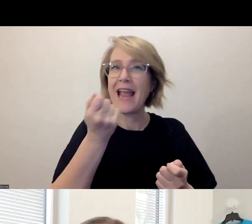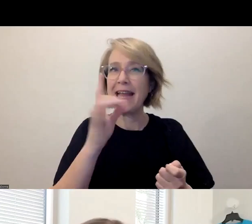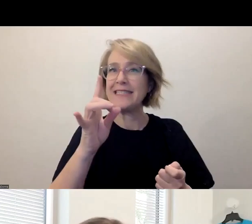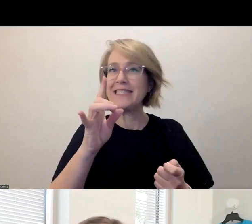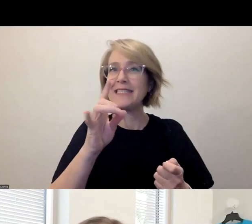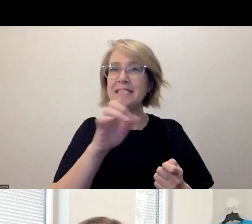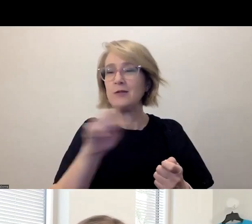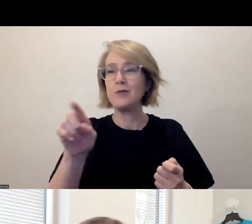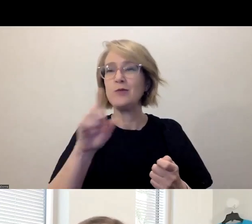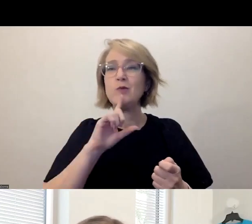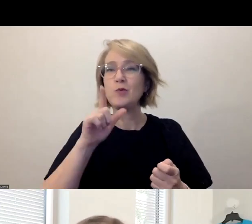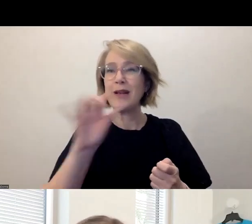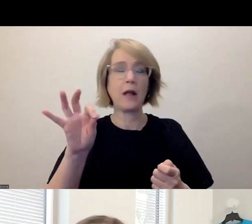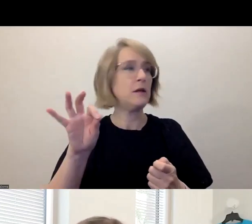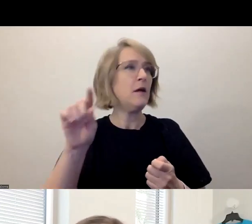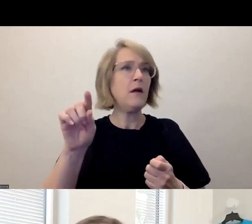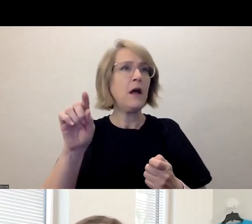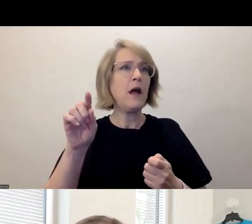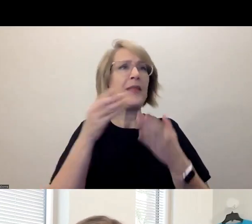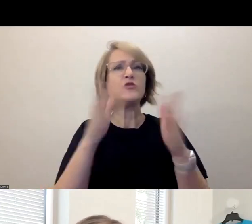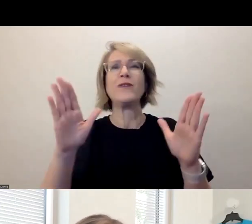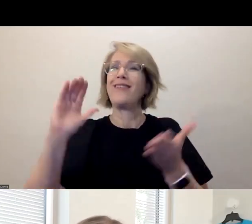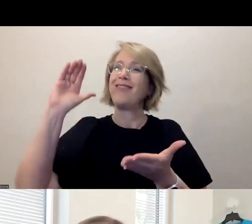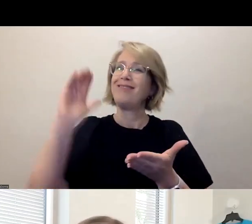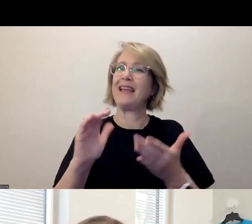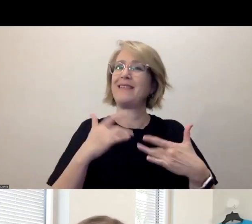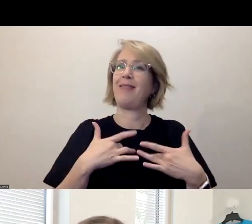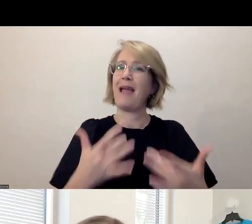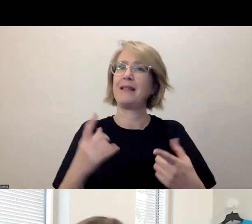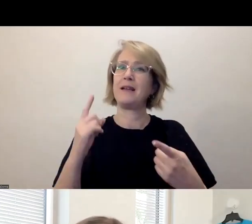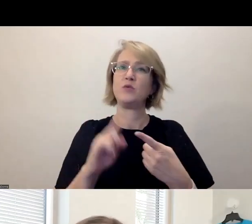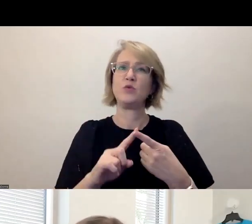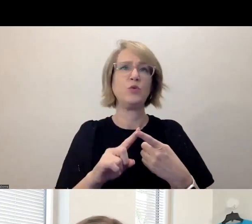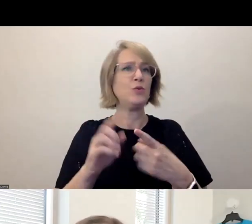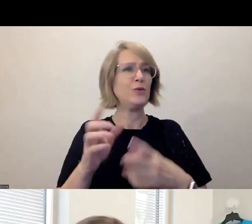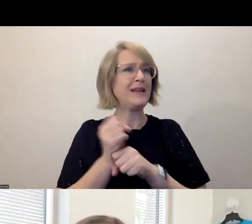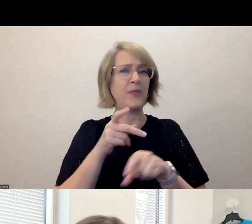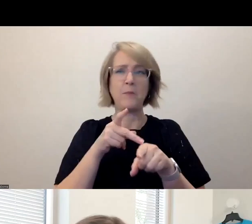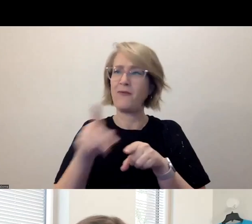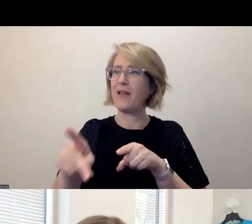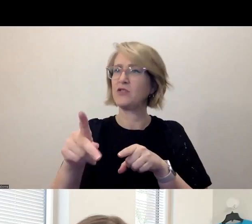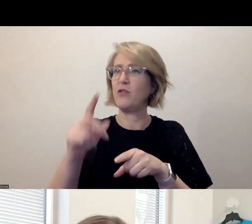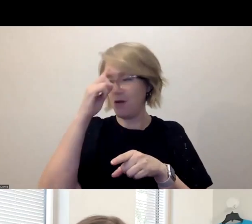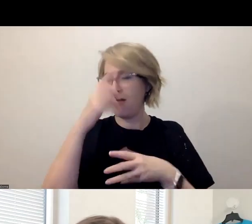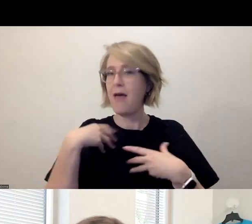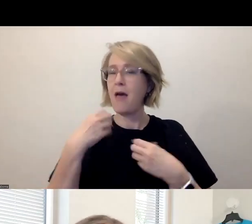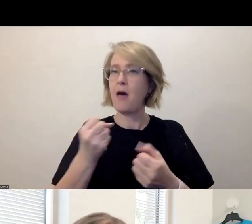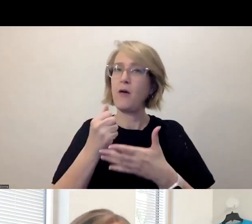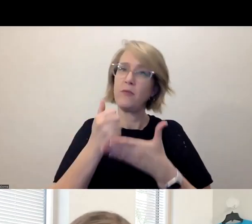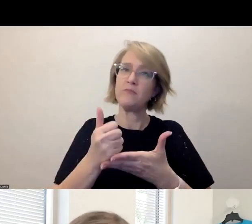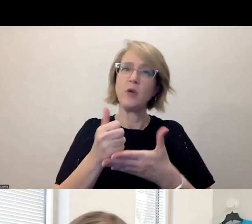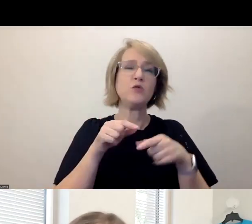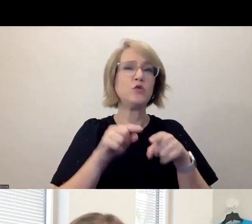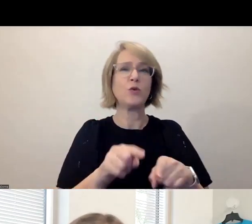are generally less likely than older Americans to reach out for professional support during a mental health crisis or emergency.